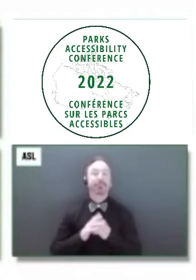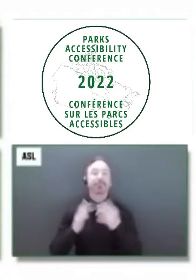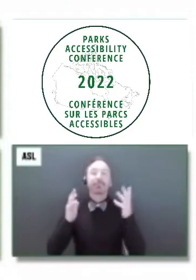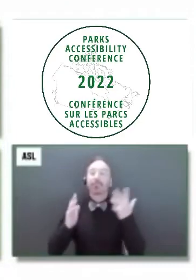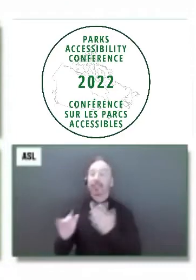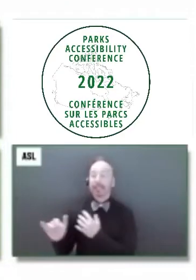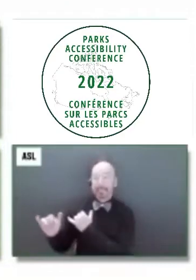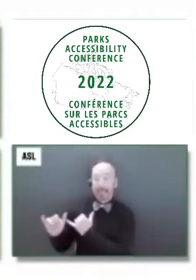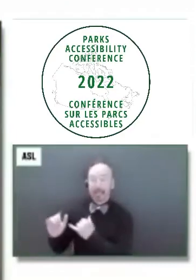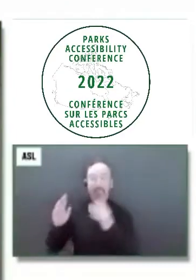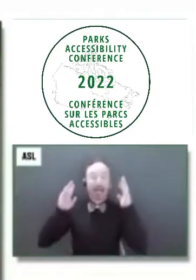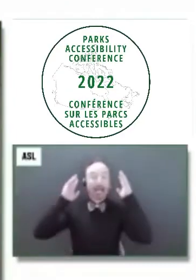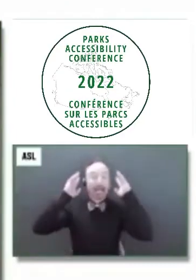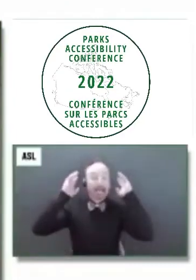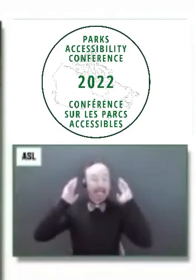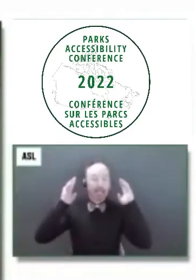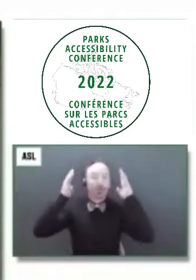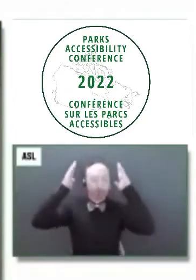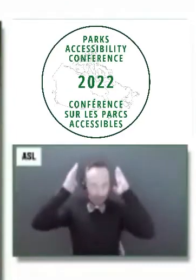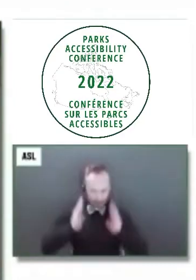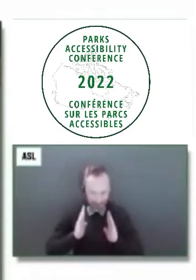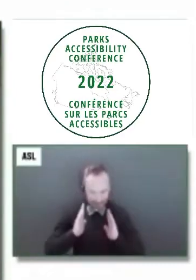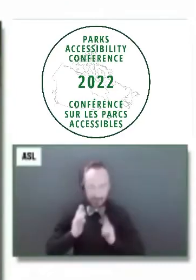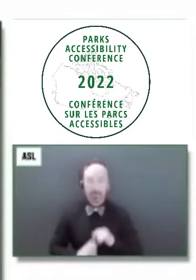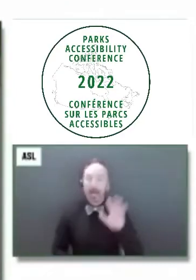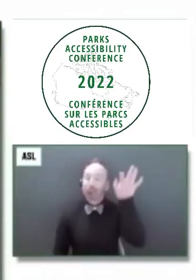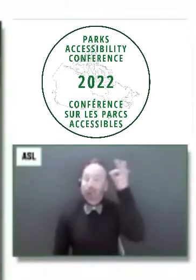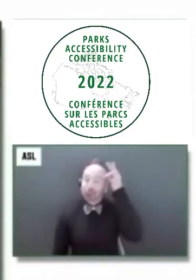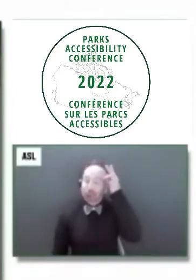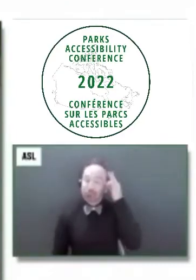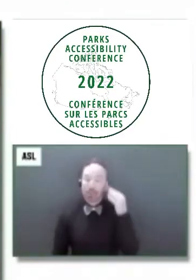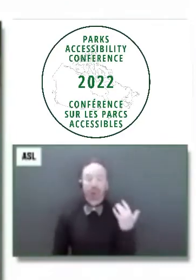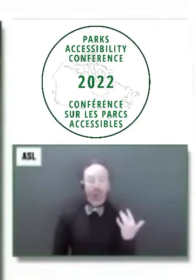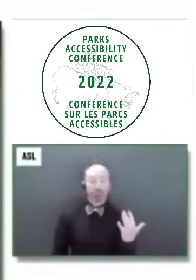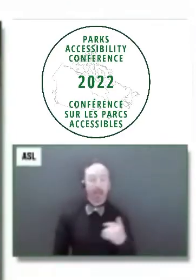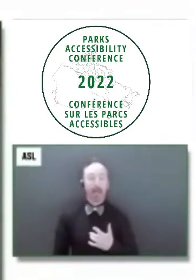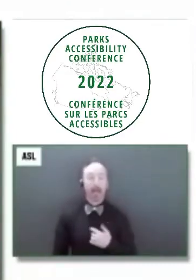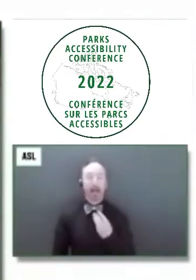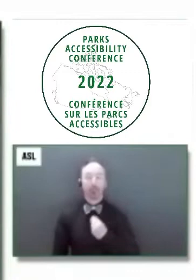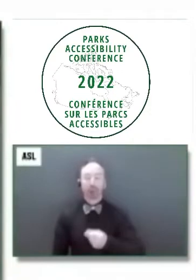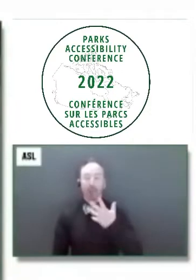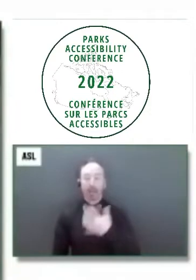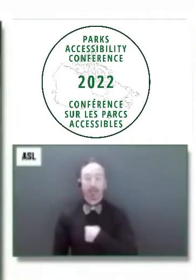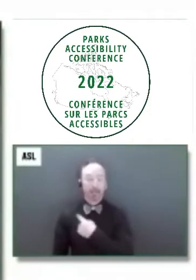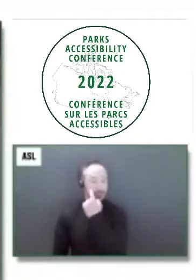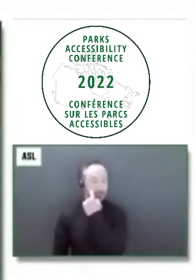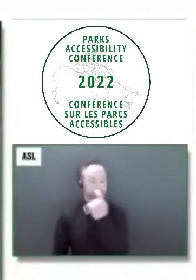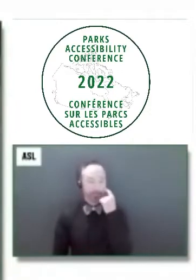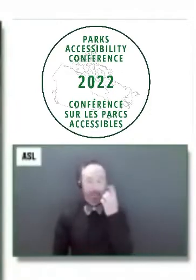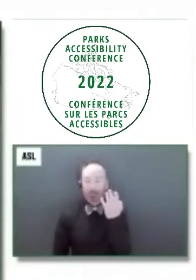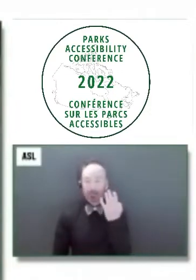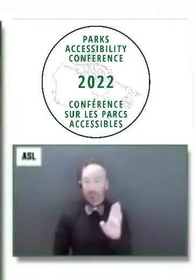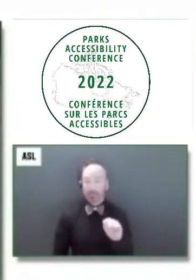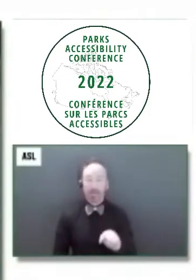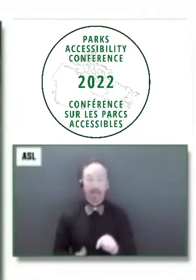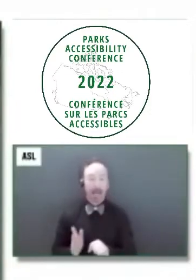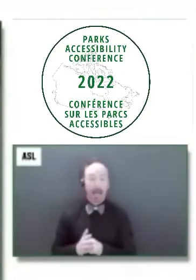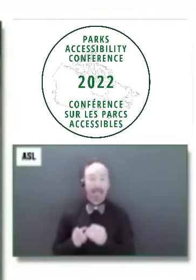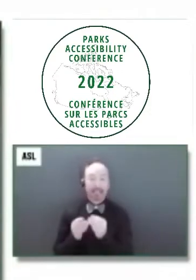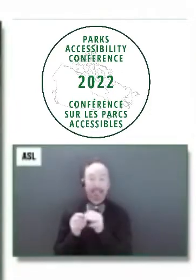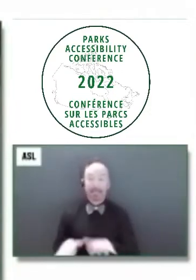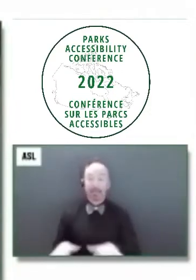hair, Caucasian with blue eyes. And I am also on the same territory as